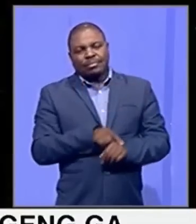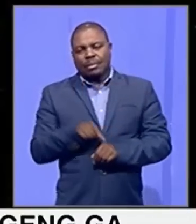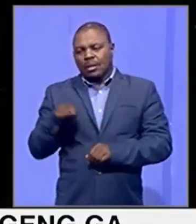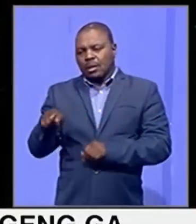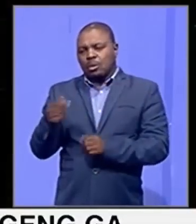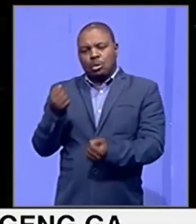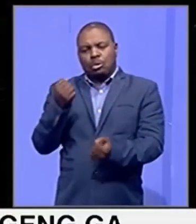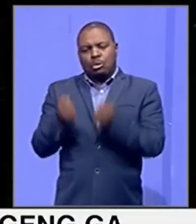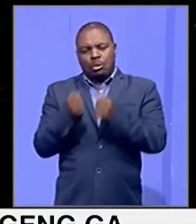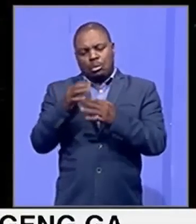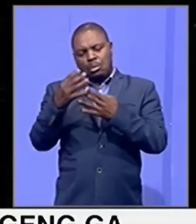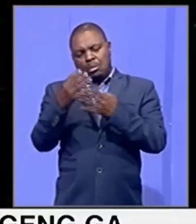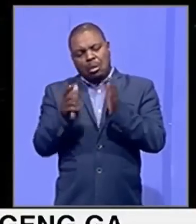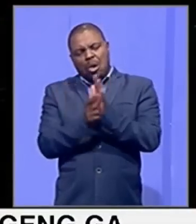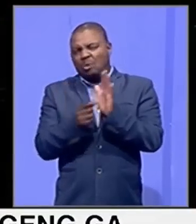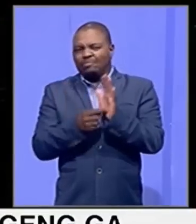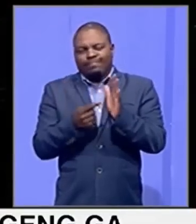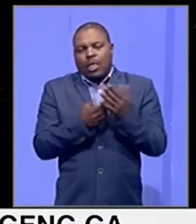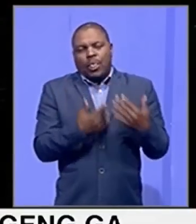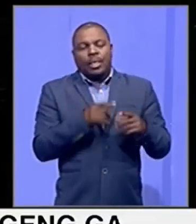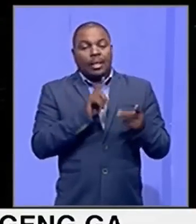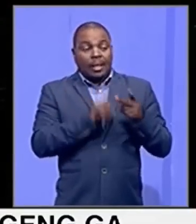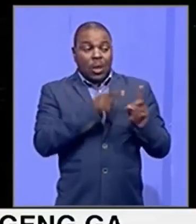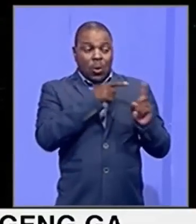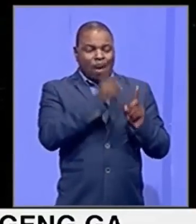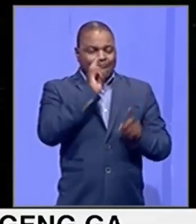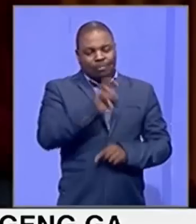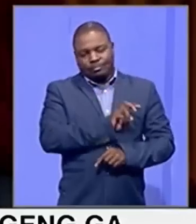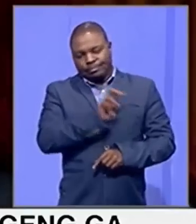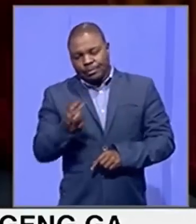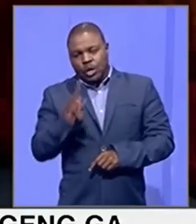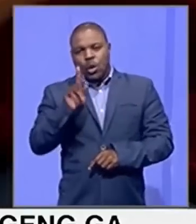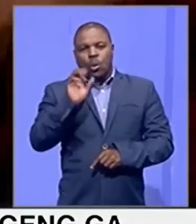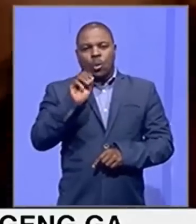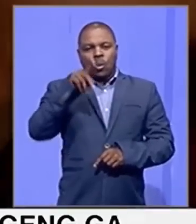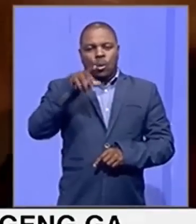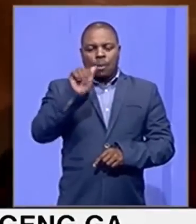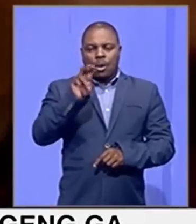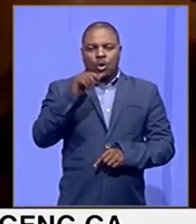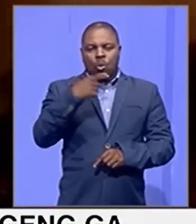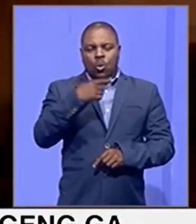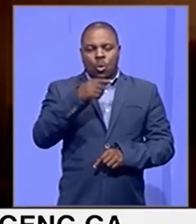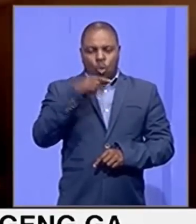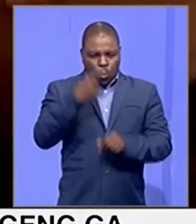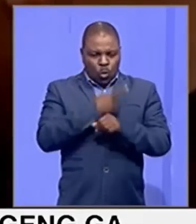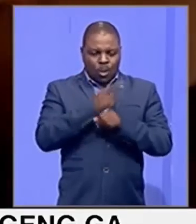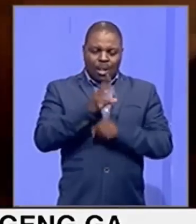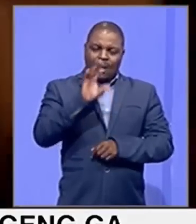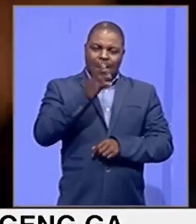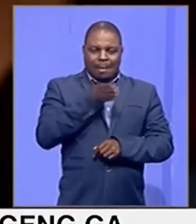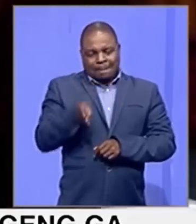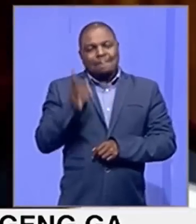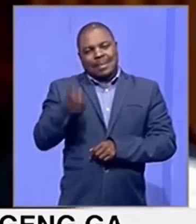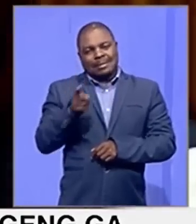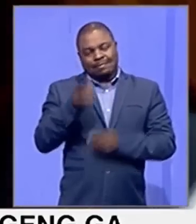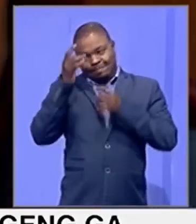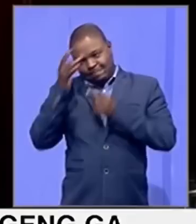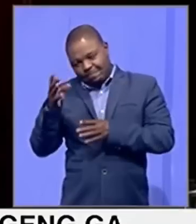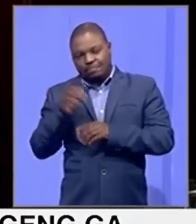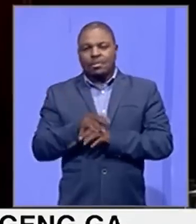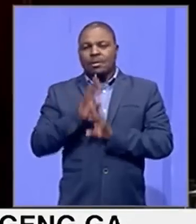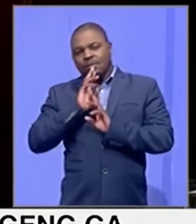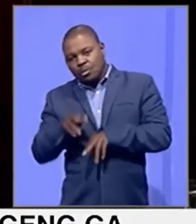ya bosenyi. Mir o tshwanetse go ipega kwa maphodiseng a kopanong mo Bloemfontein la boraro mongwe le mongwe, mme ga a tshwanela